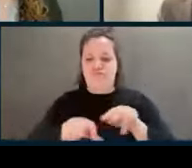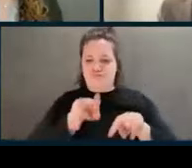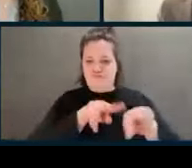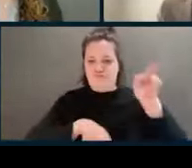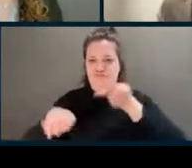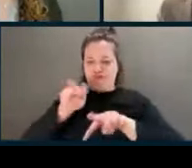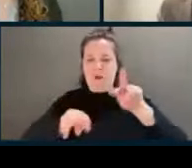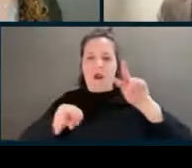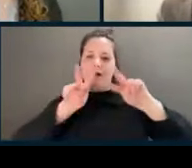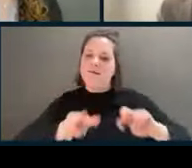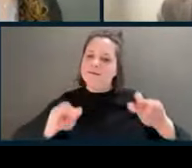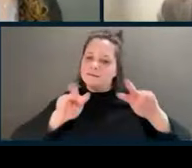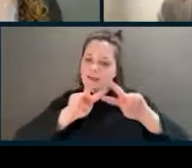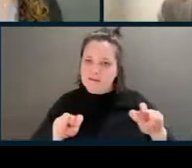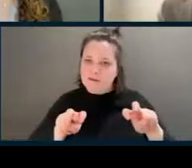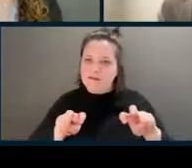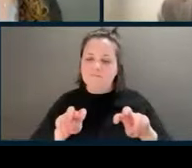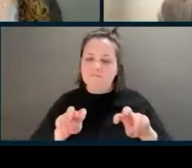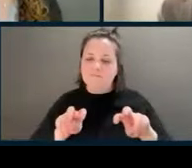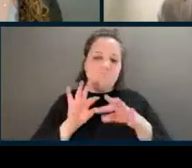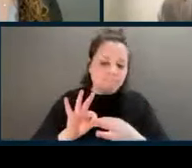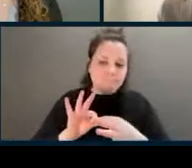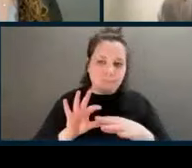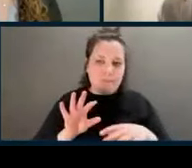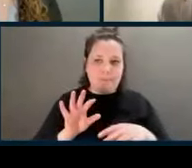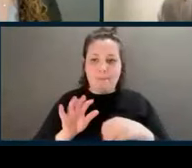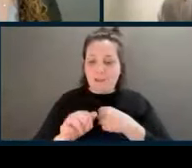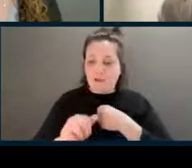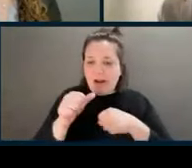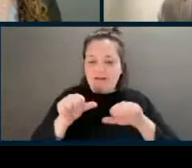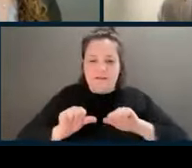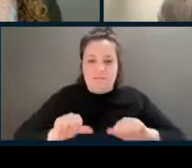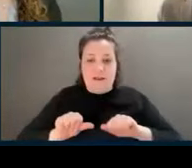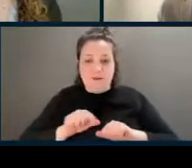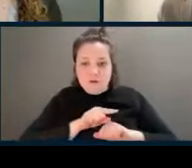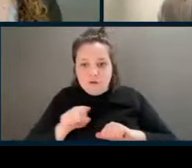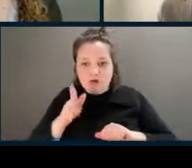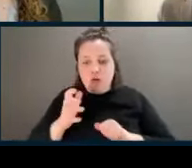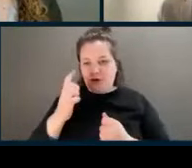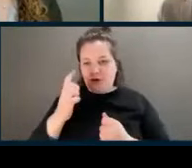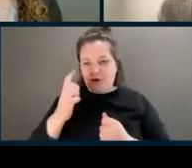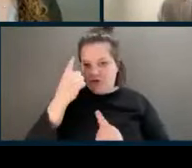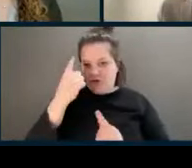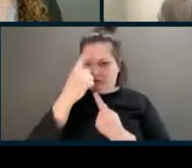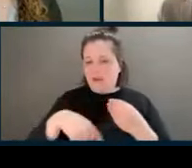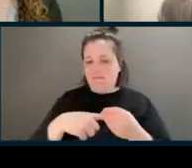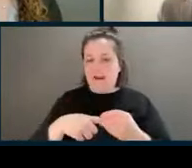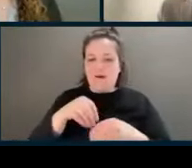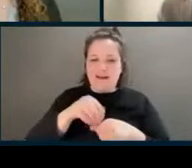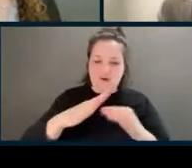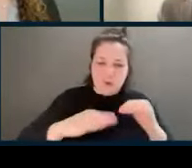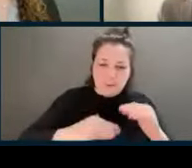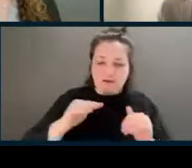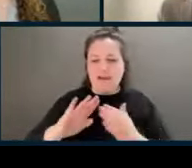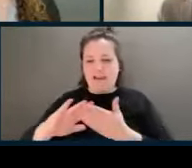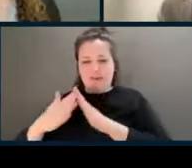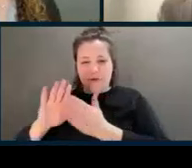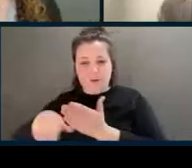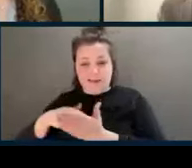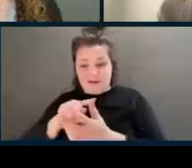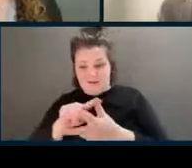do an assessment of the some of the threats that you might want to consider within your place of worship and or community center. So that is free and